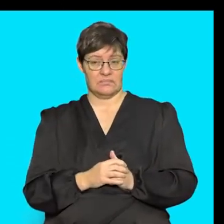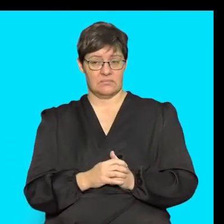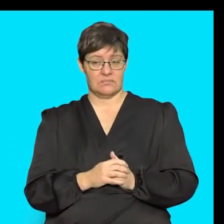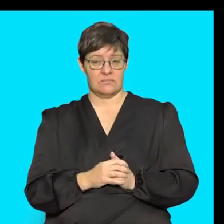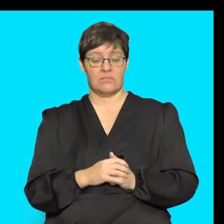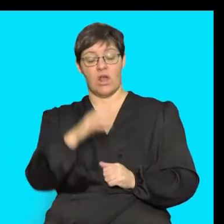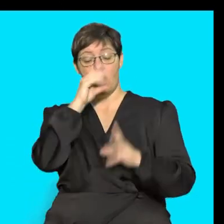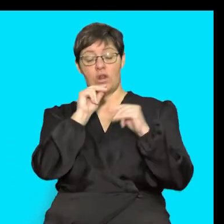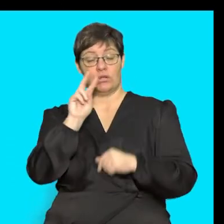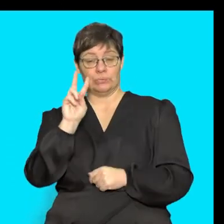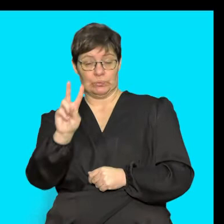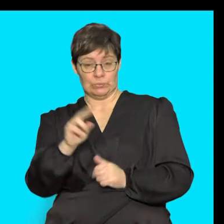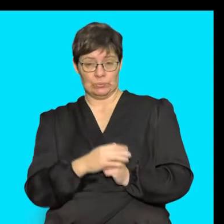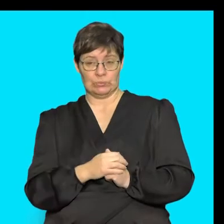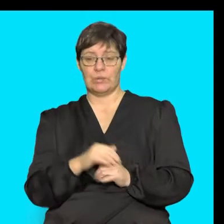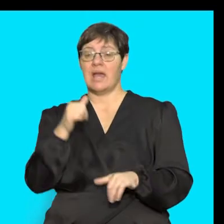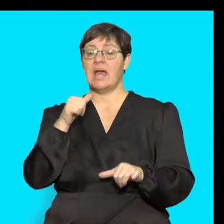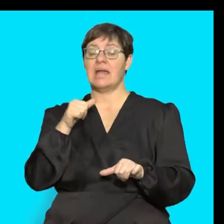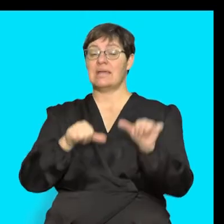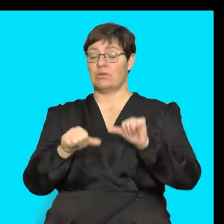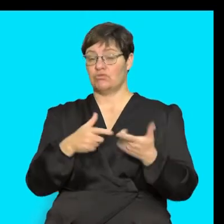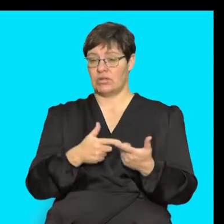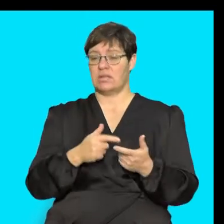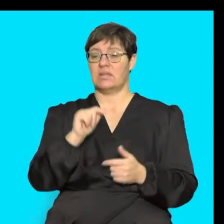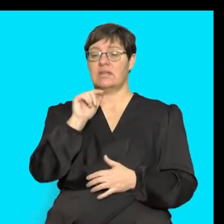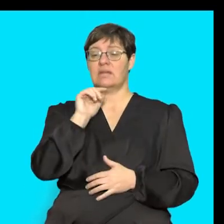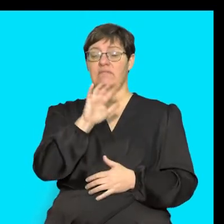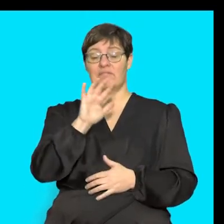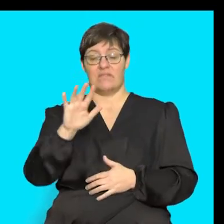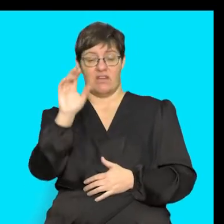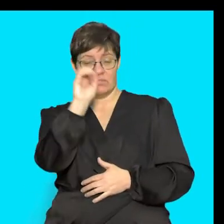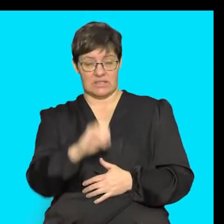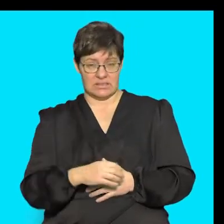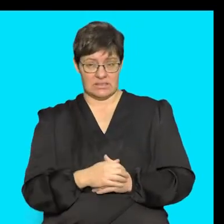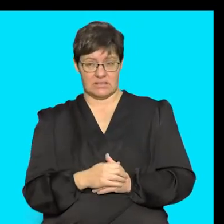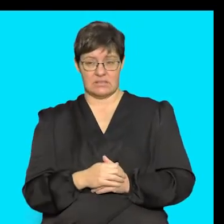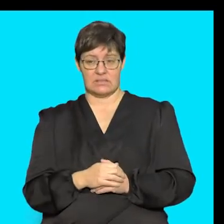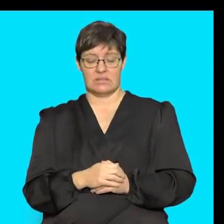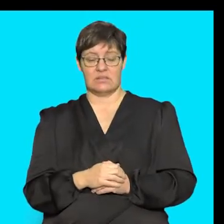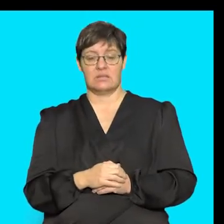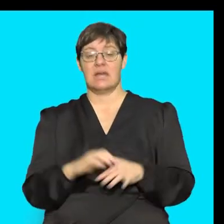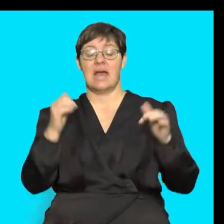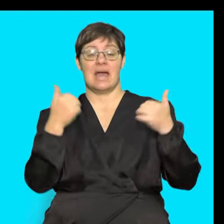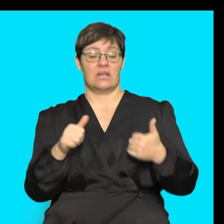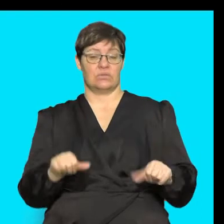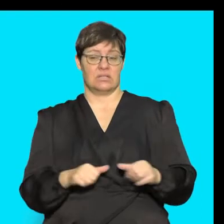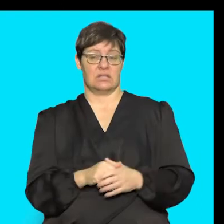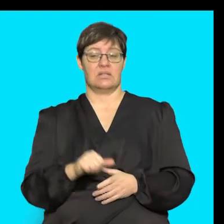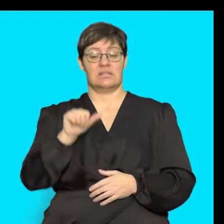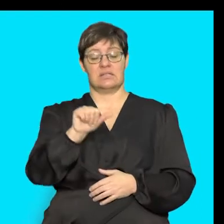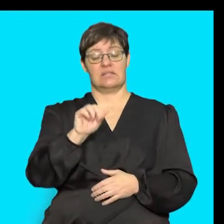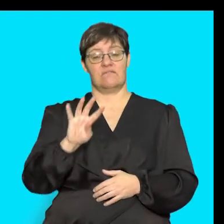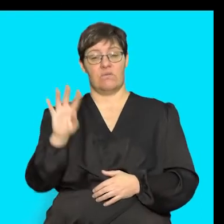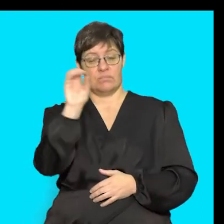48%. Learner 2, chemistry mark was 55%. And accounting,